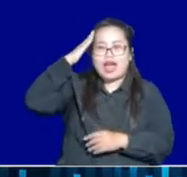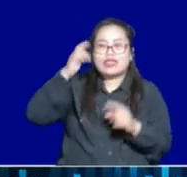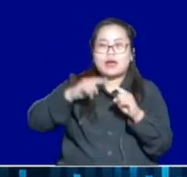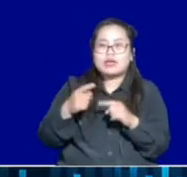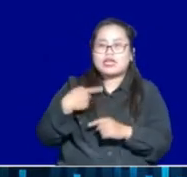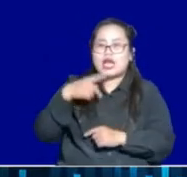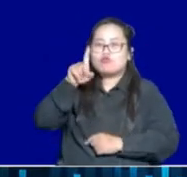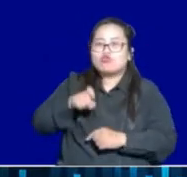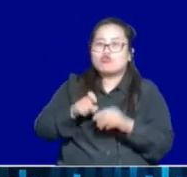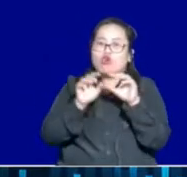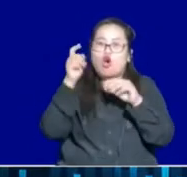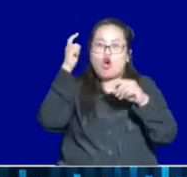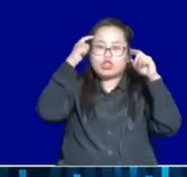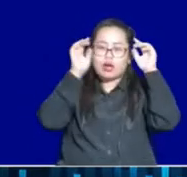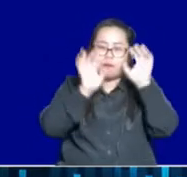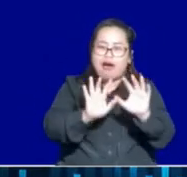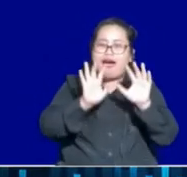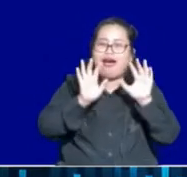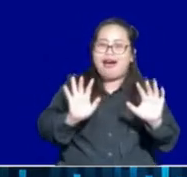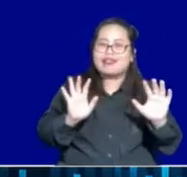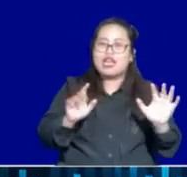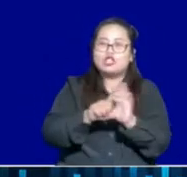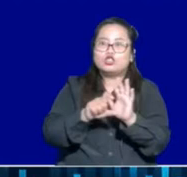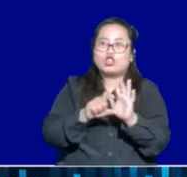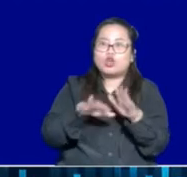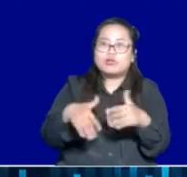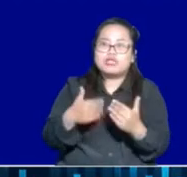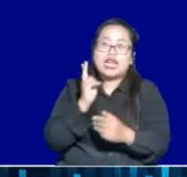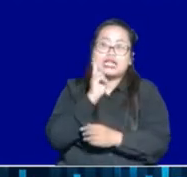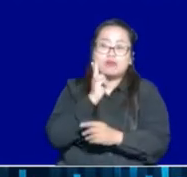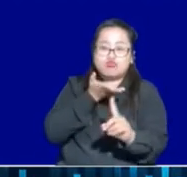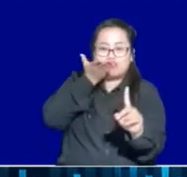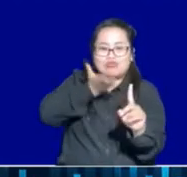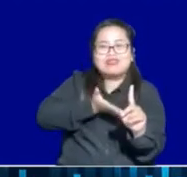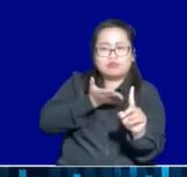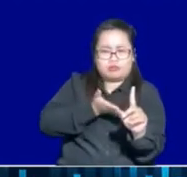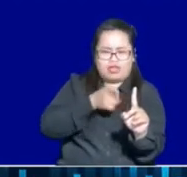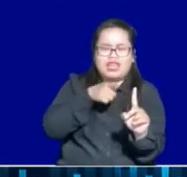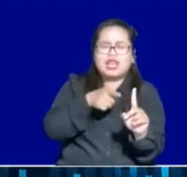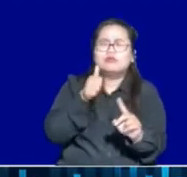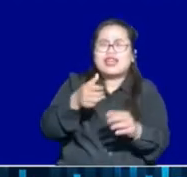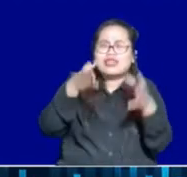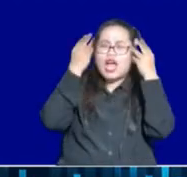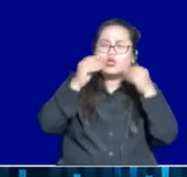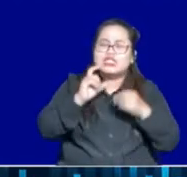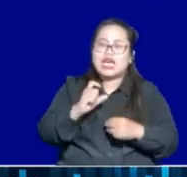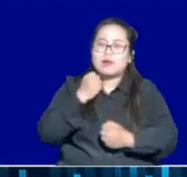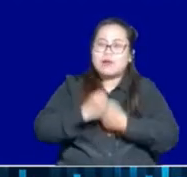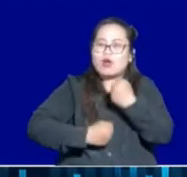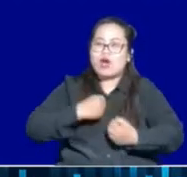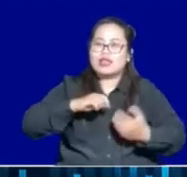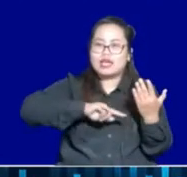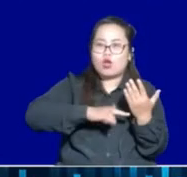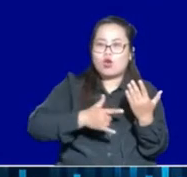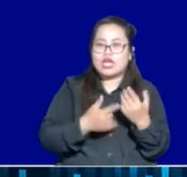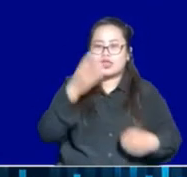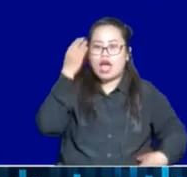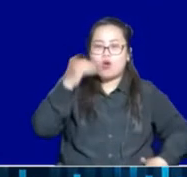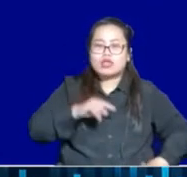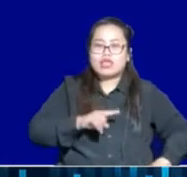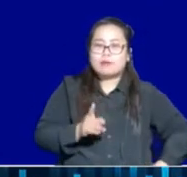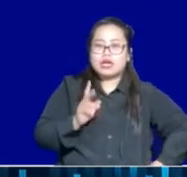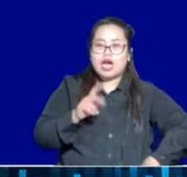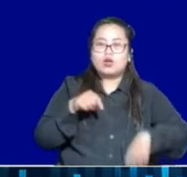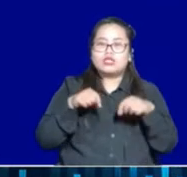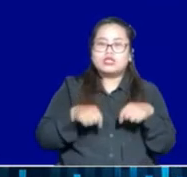that this lady knows how to implement this technology. But the truth is that to implement this technology, you need